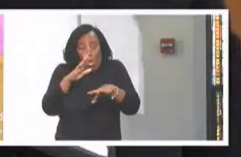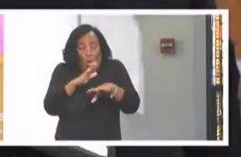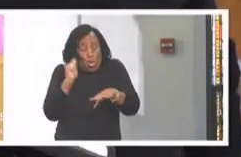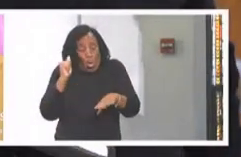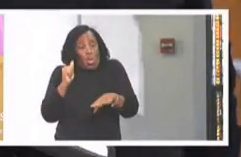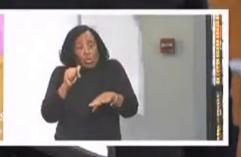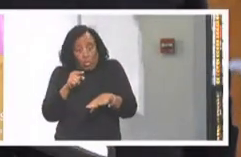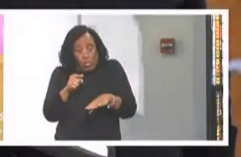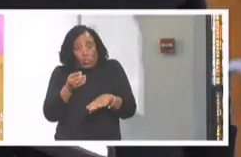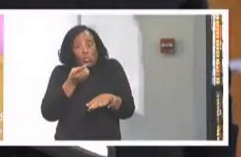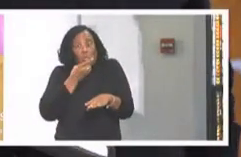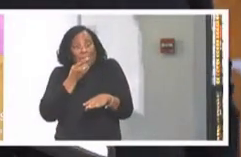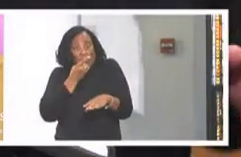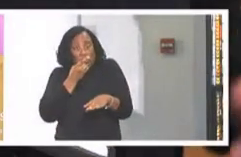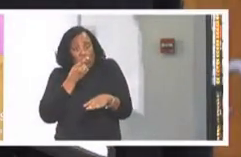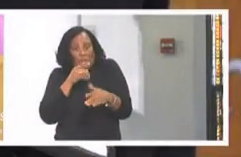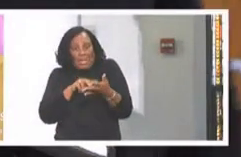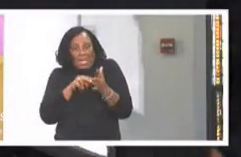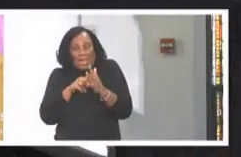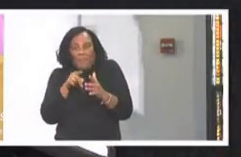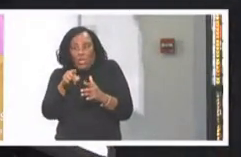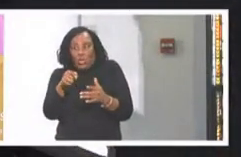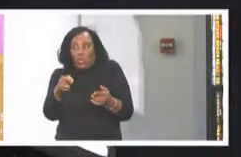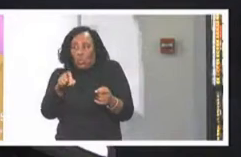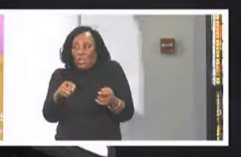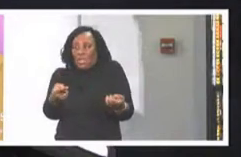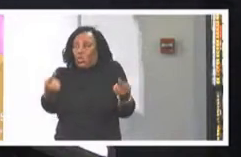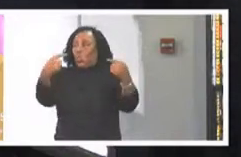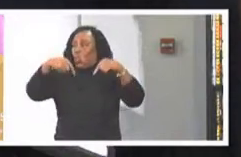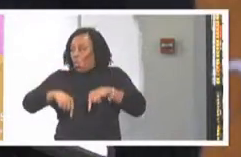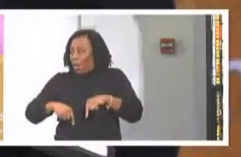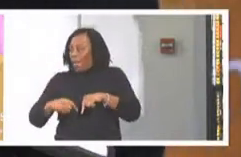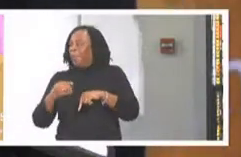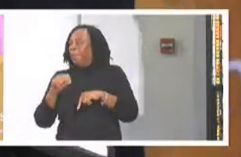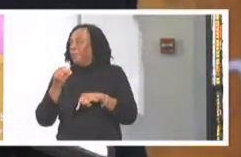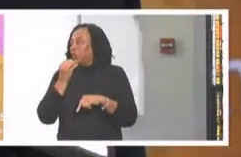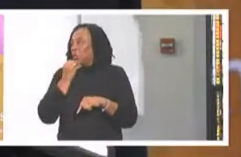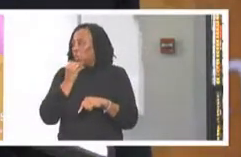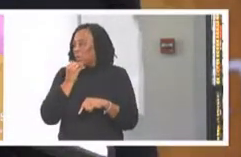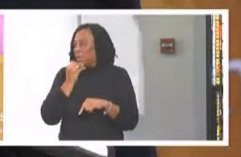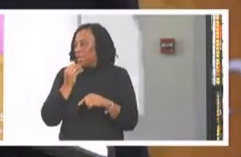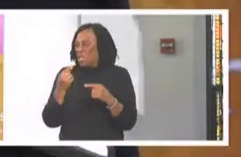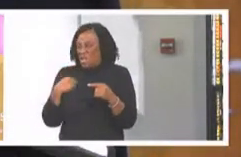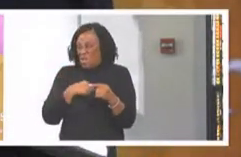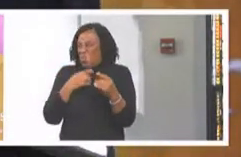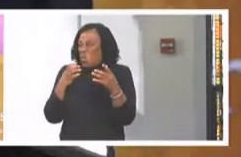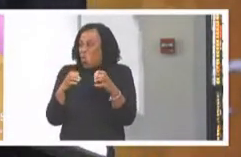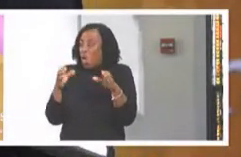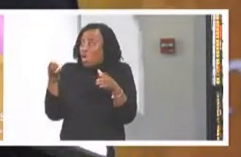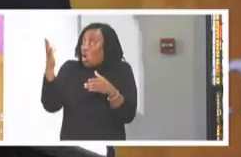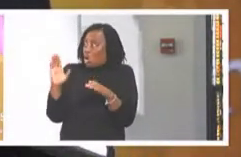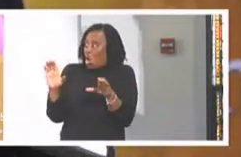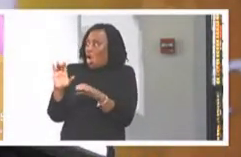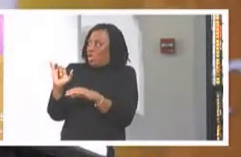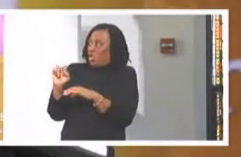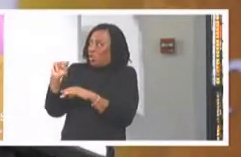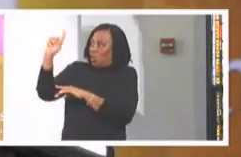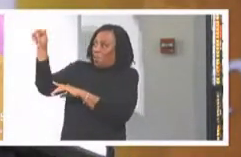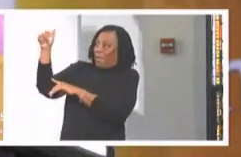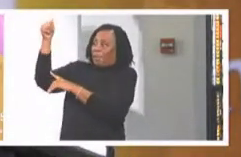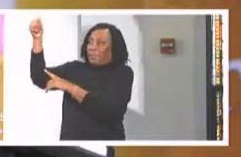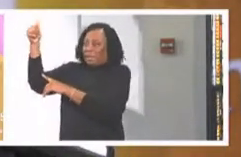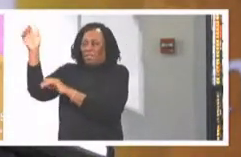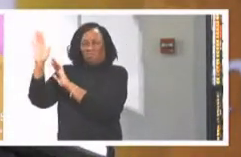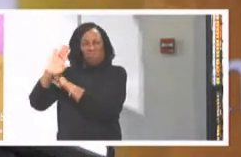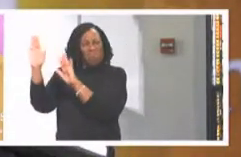eat. You have to do it. See, we want God to do everything. And God said, no, I'm not going to do